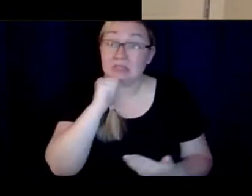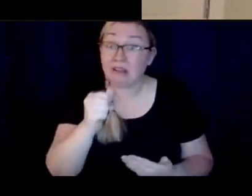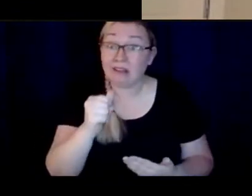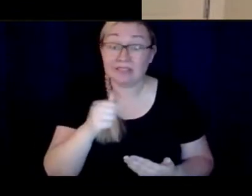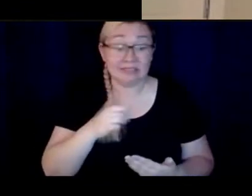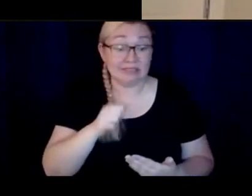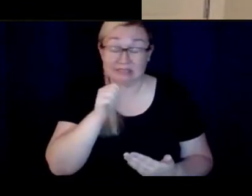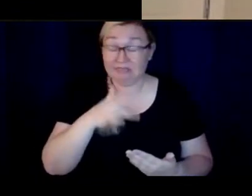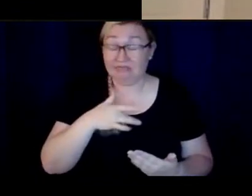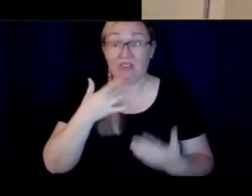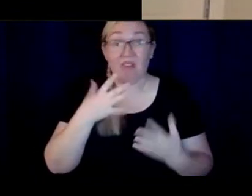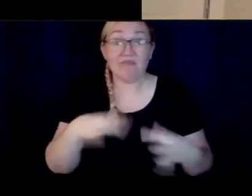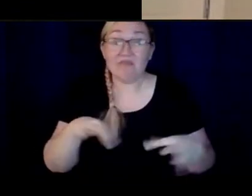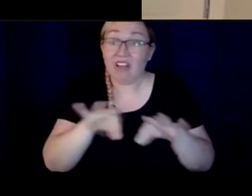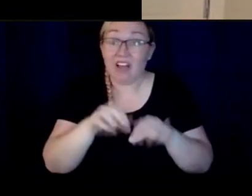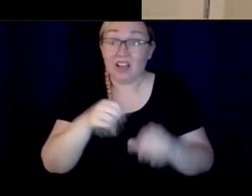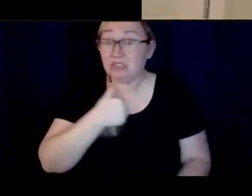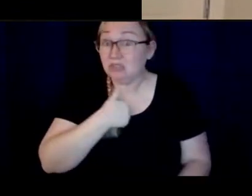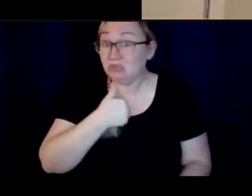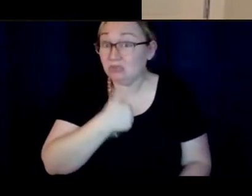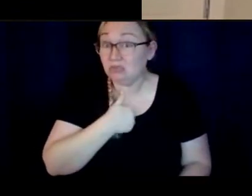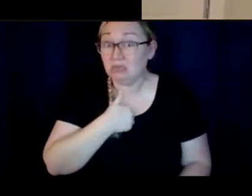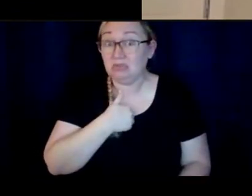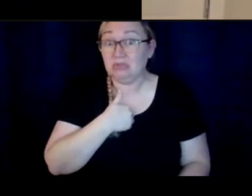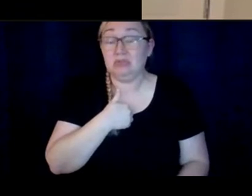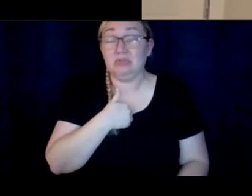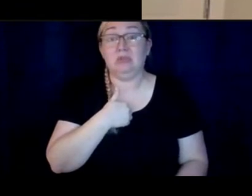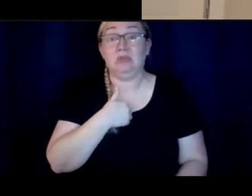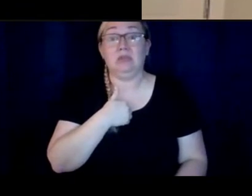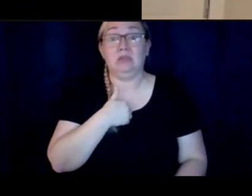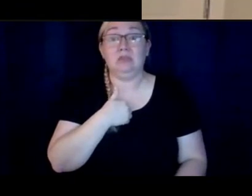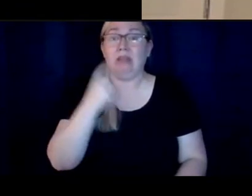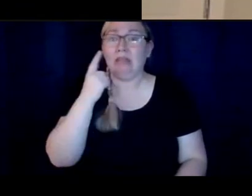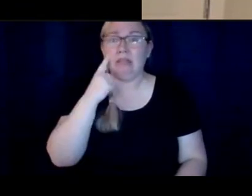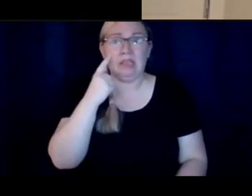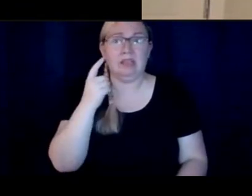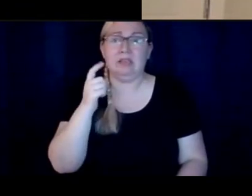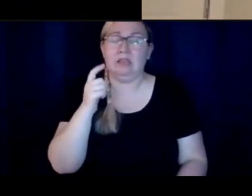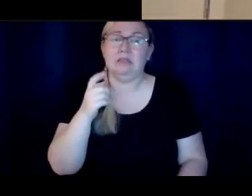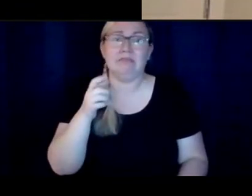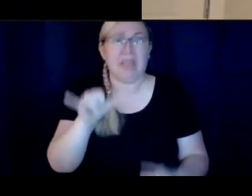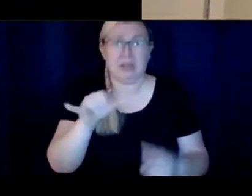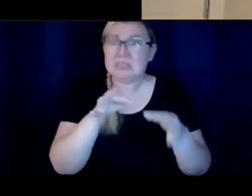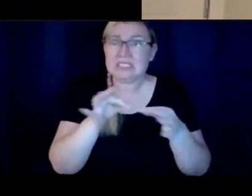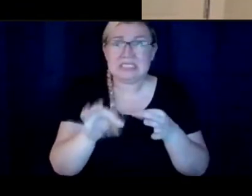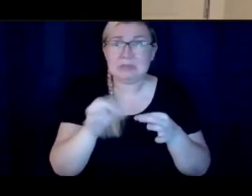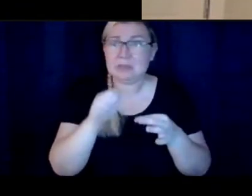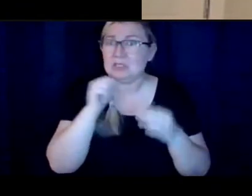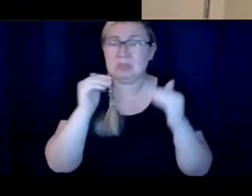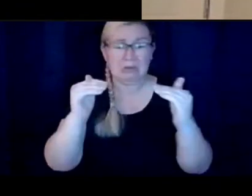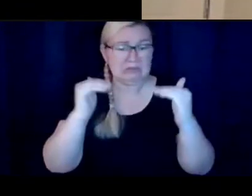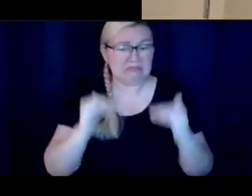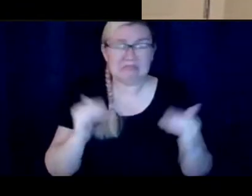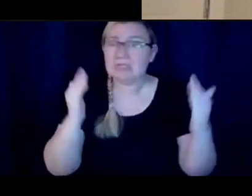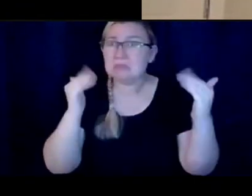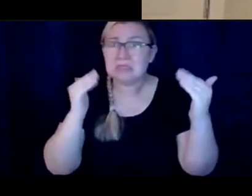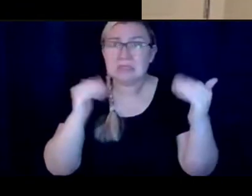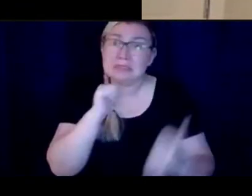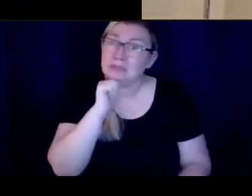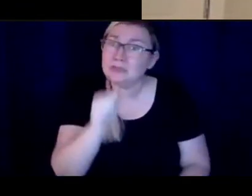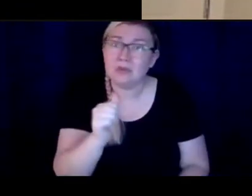valued. I think that would be a very simple, don't lower your expectations.